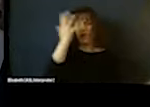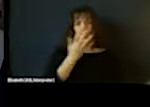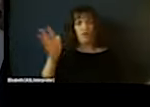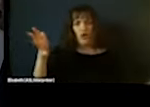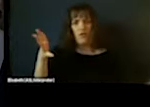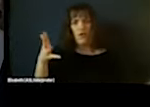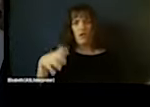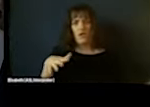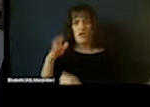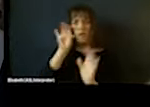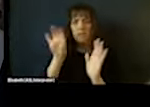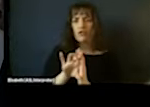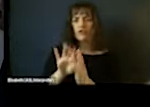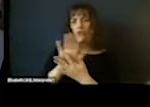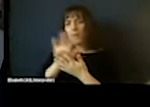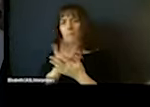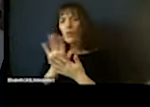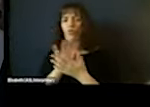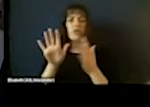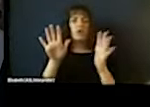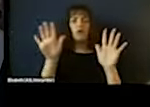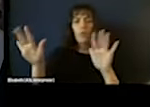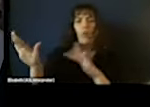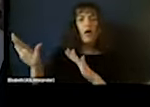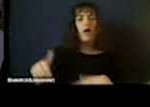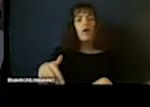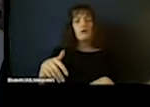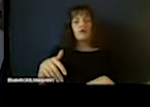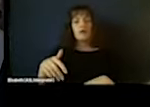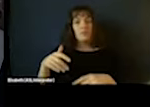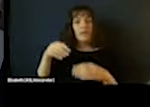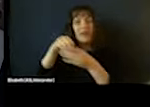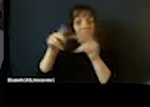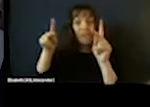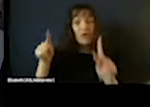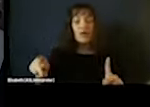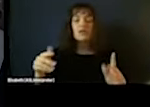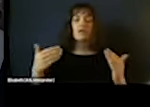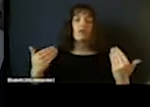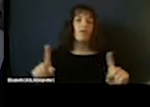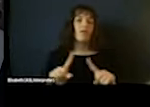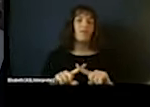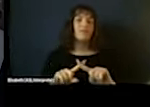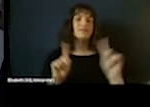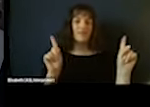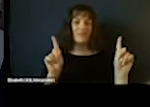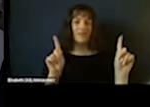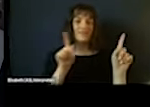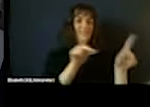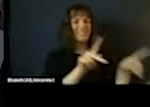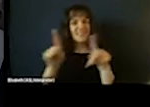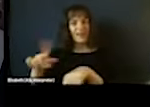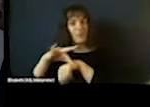person, it's different. So when you look down to the earth, it's same. You know how it looks, you know how beautiful it is, you